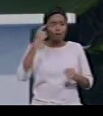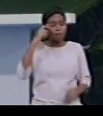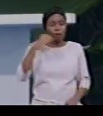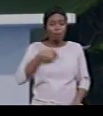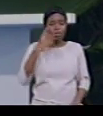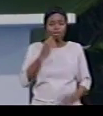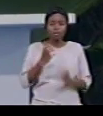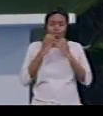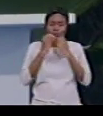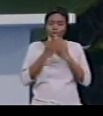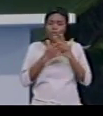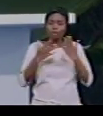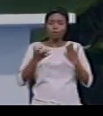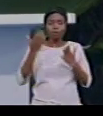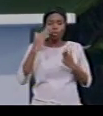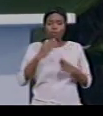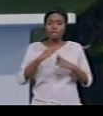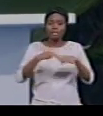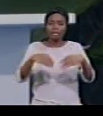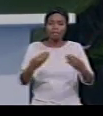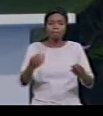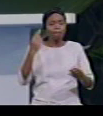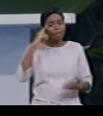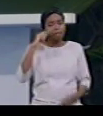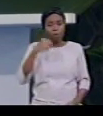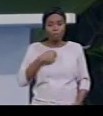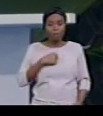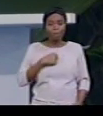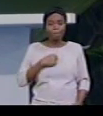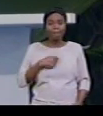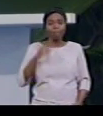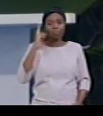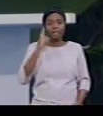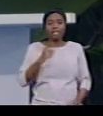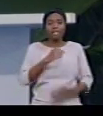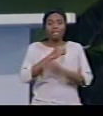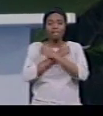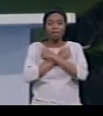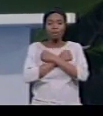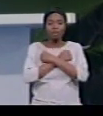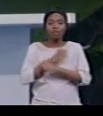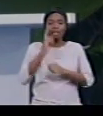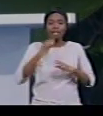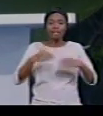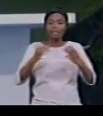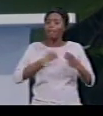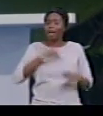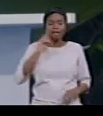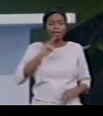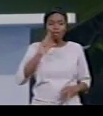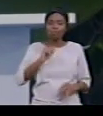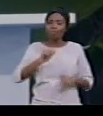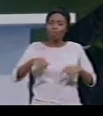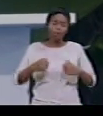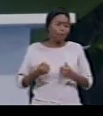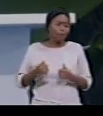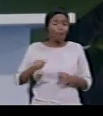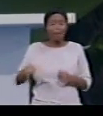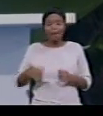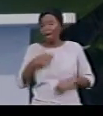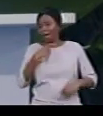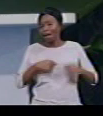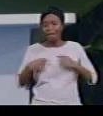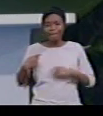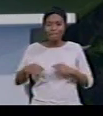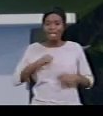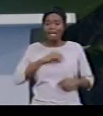precious blood he shed. For me, his love he gave. I need no other argument. I need no other